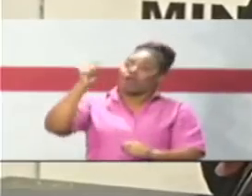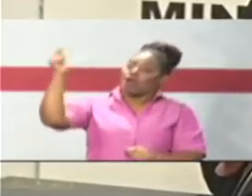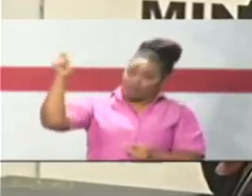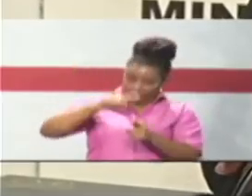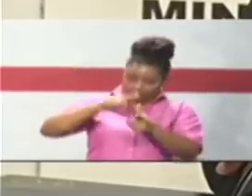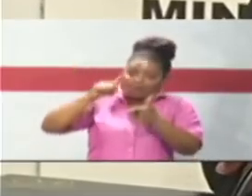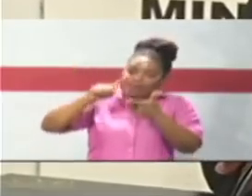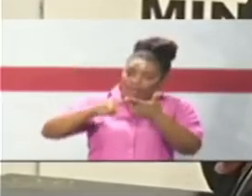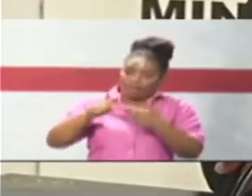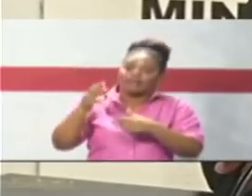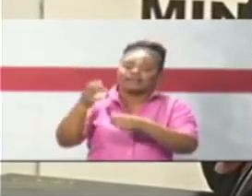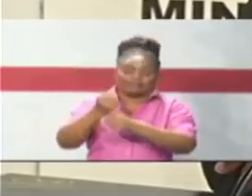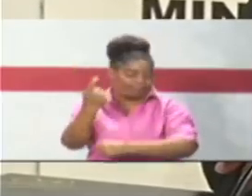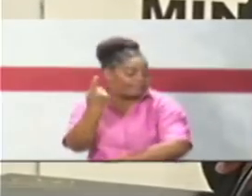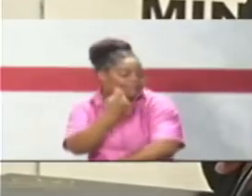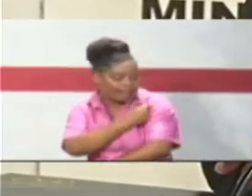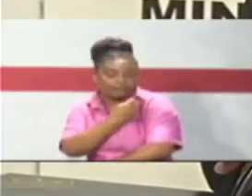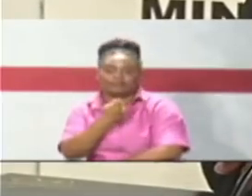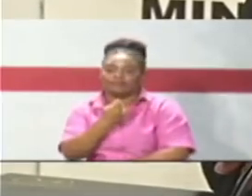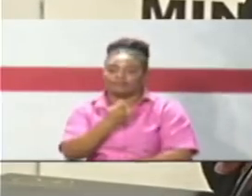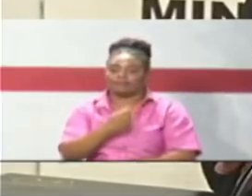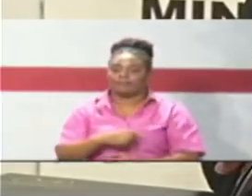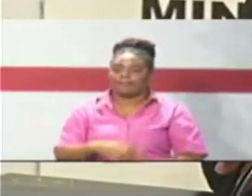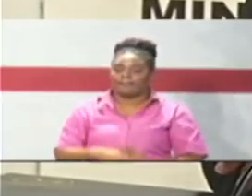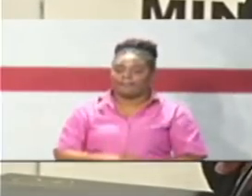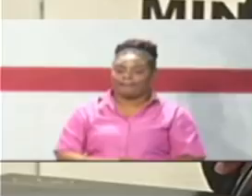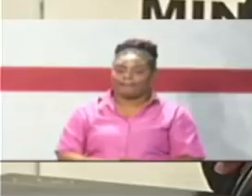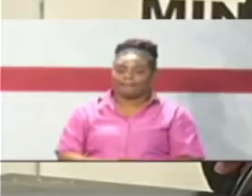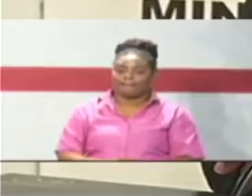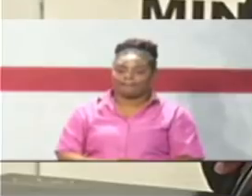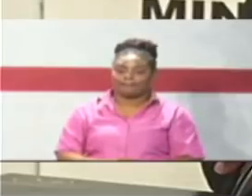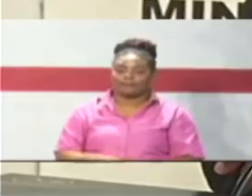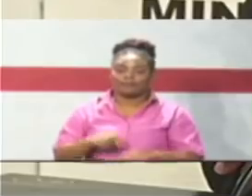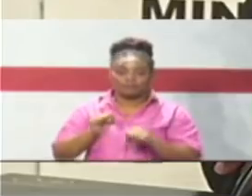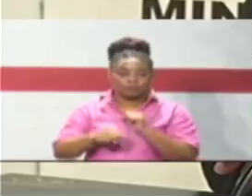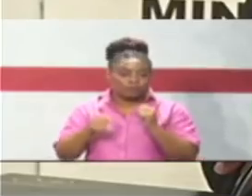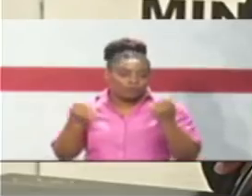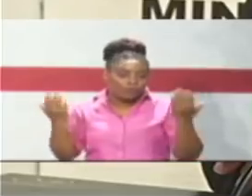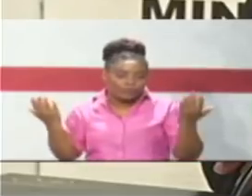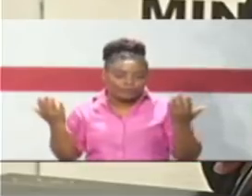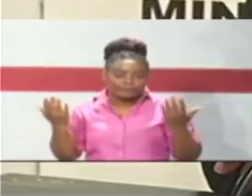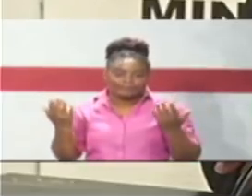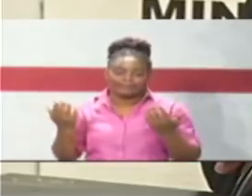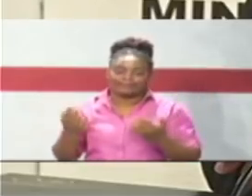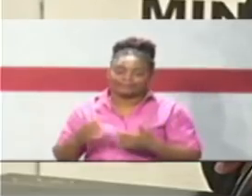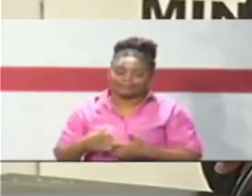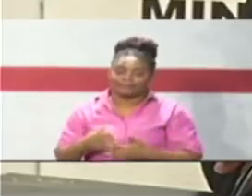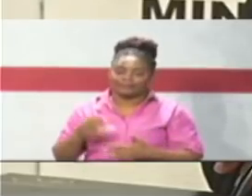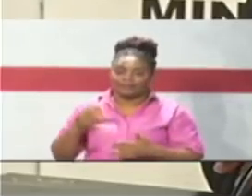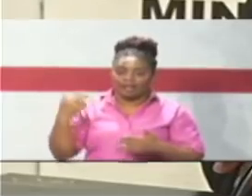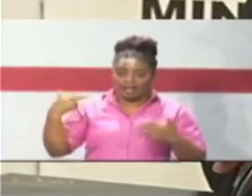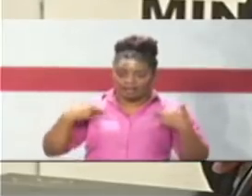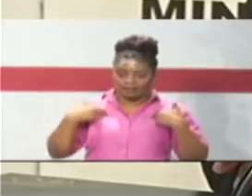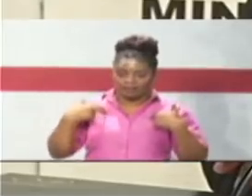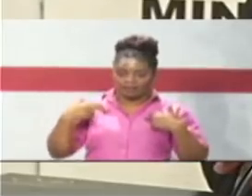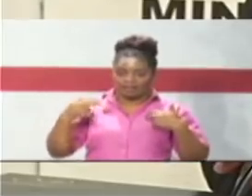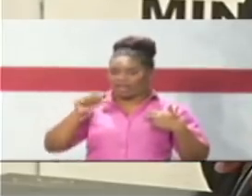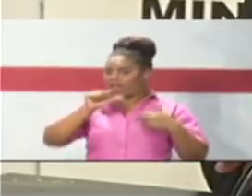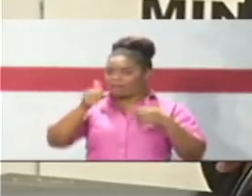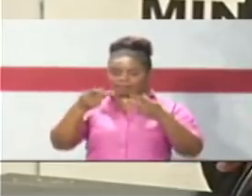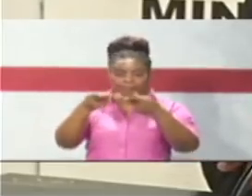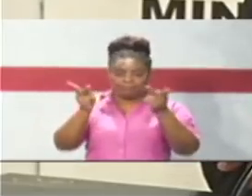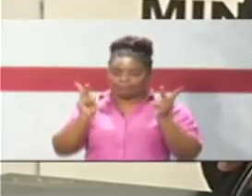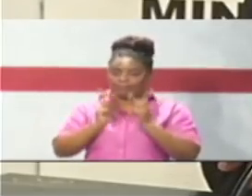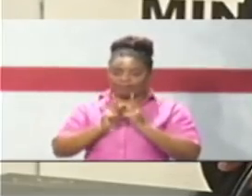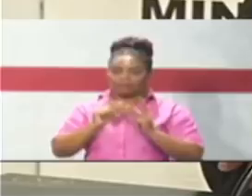are unvaccinated or vaccinated. So while this info, these stats may be available at the more granular level, those aren't stats that we